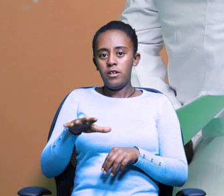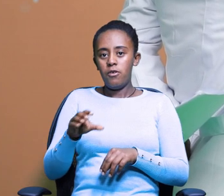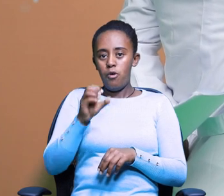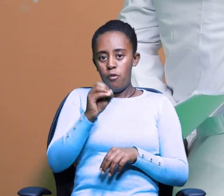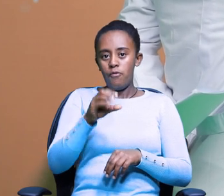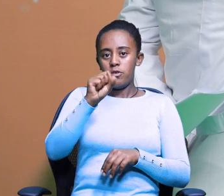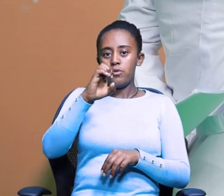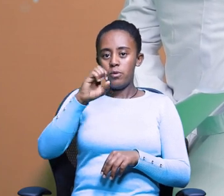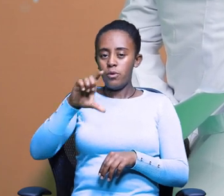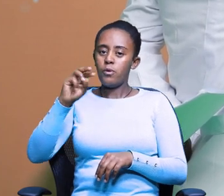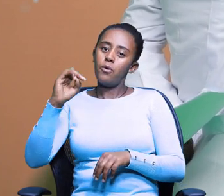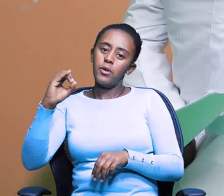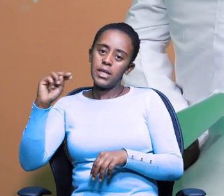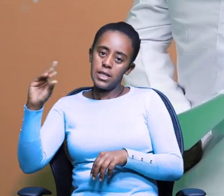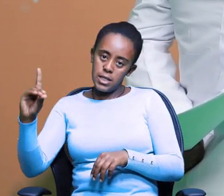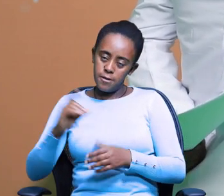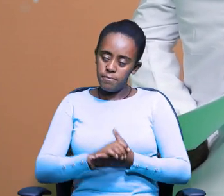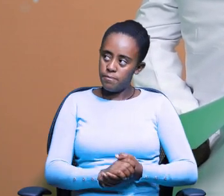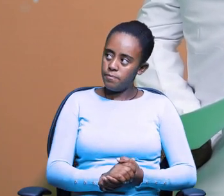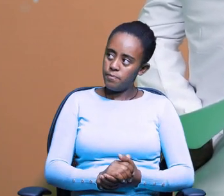Magnetic field of